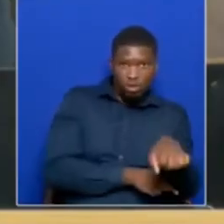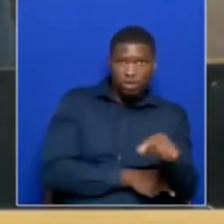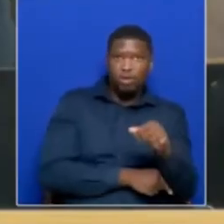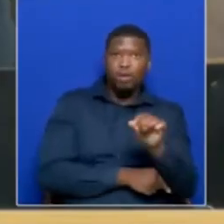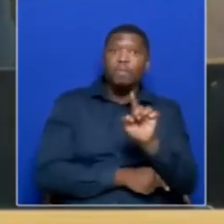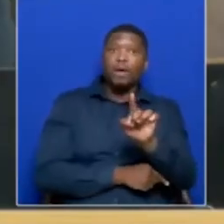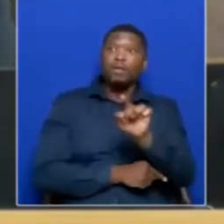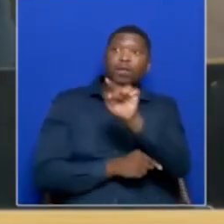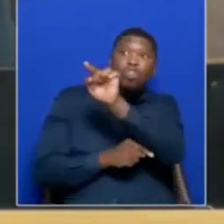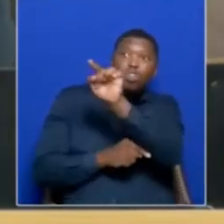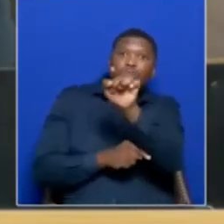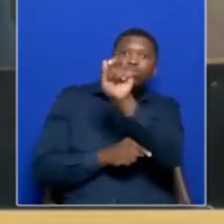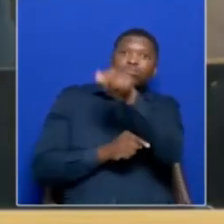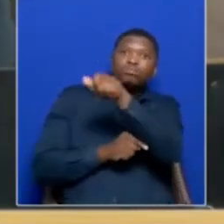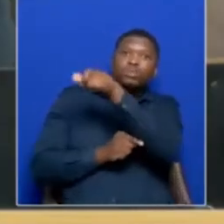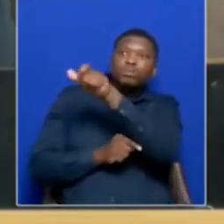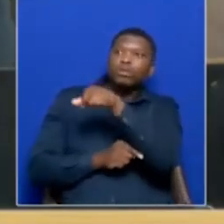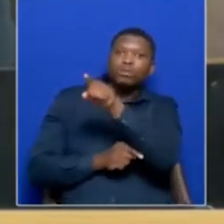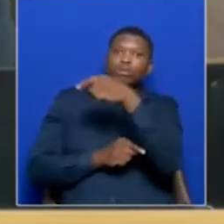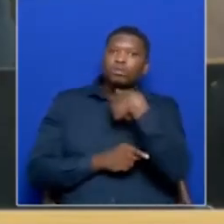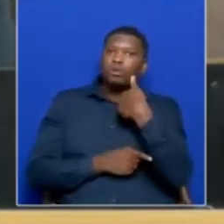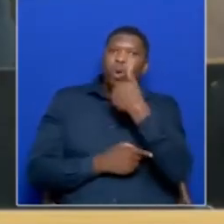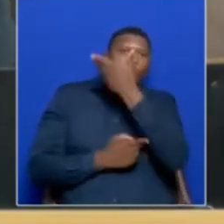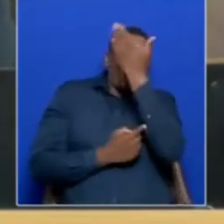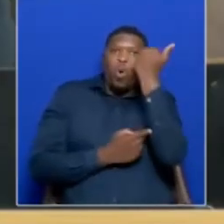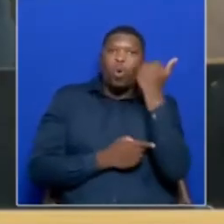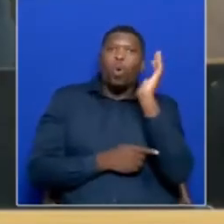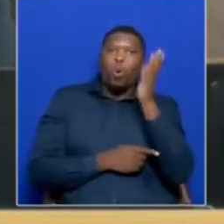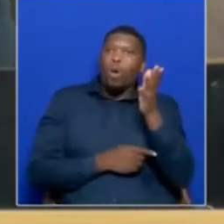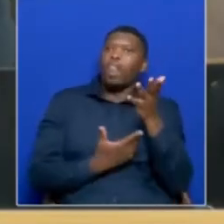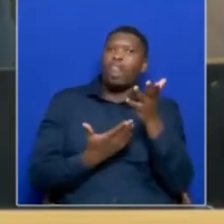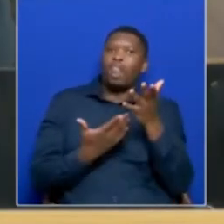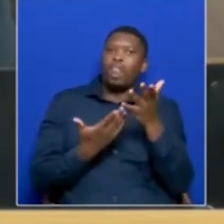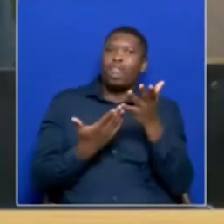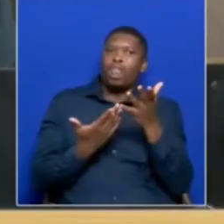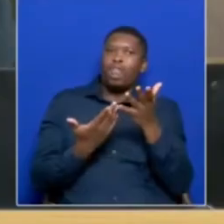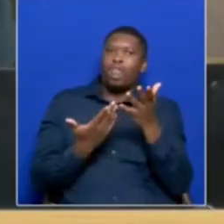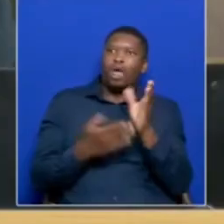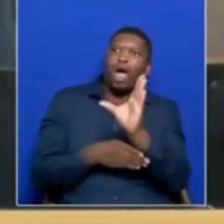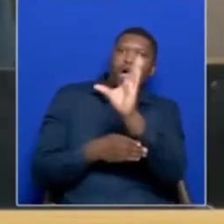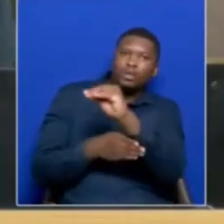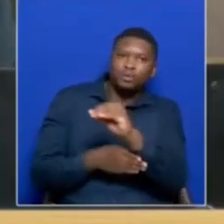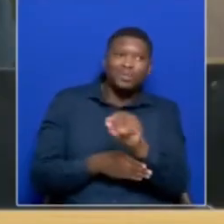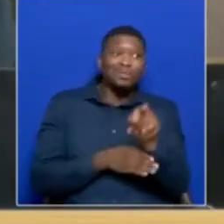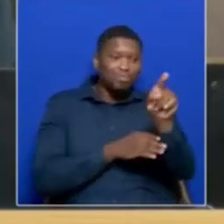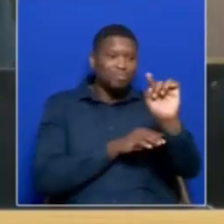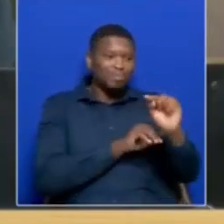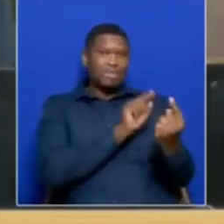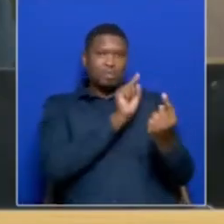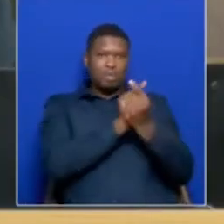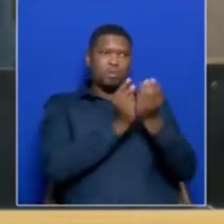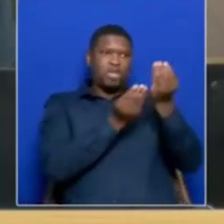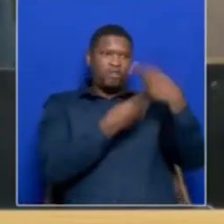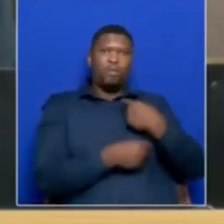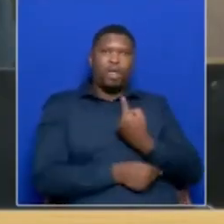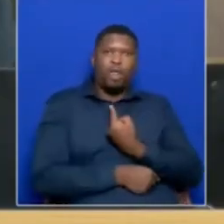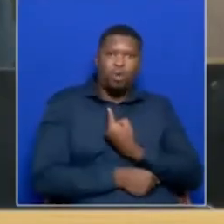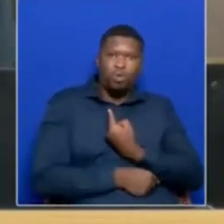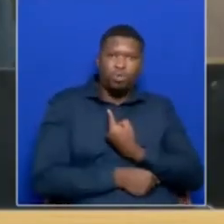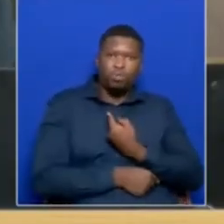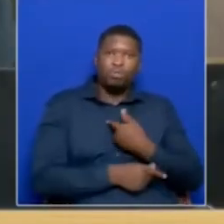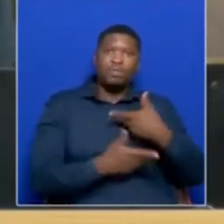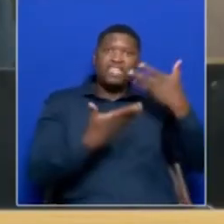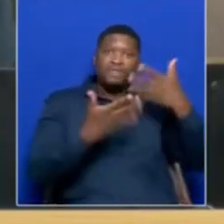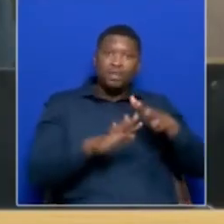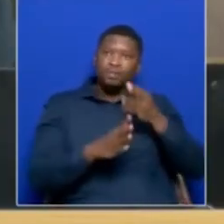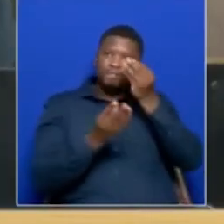they will be asked to assist. The informer spoke to me alone. And then I related the message to my